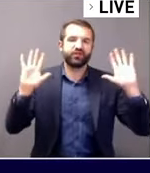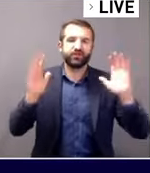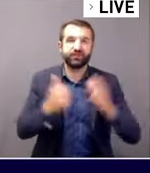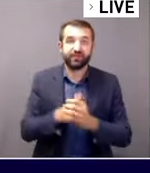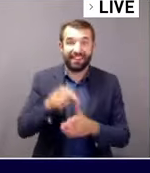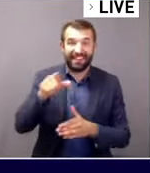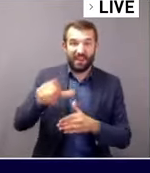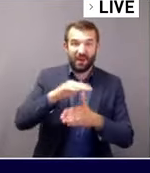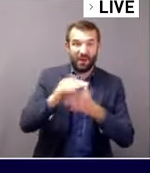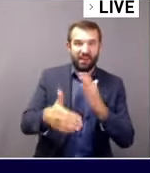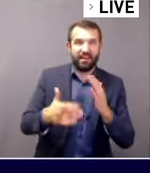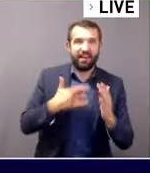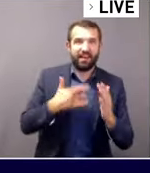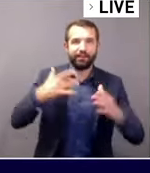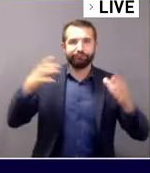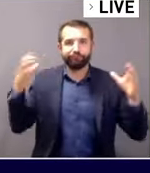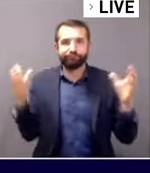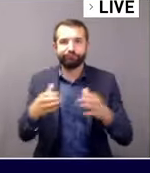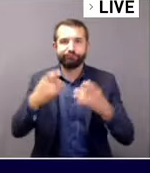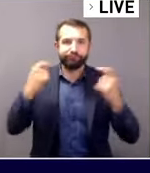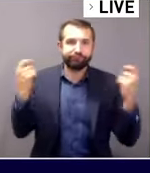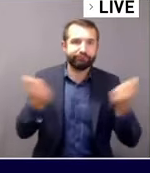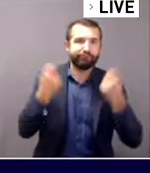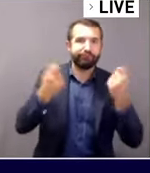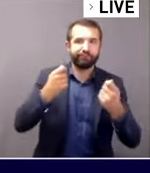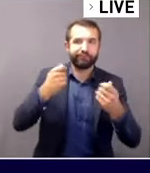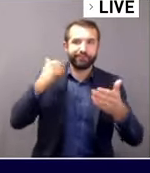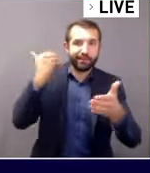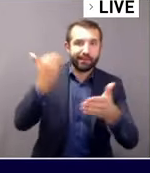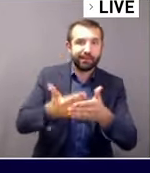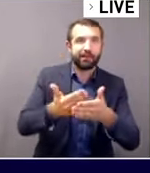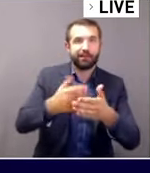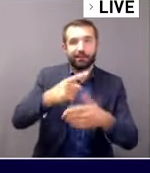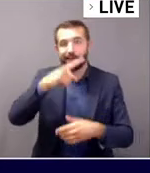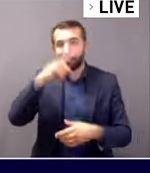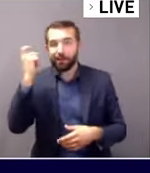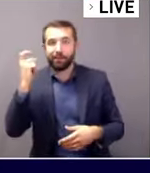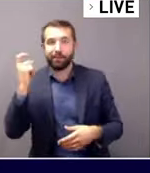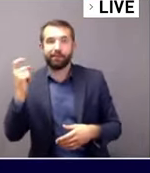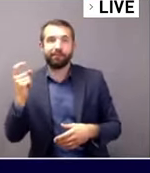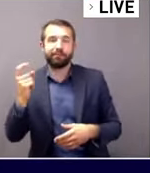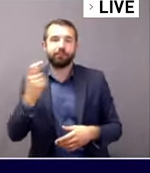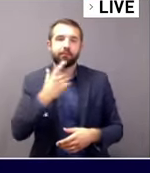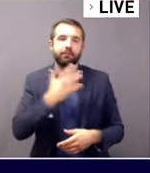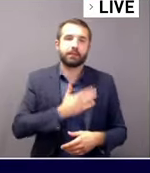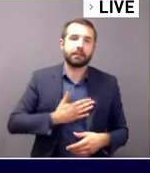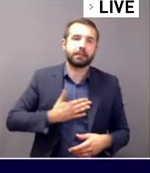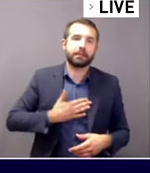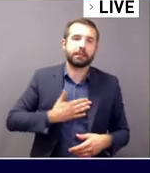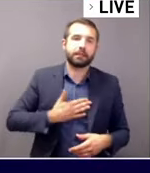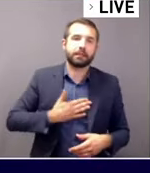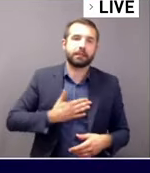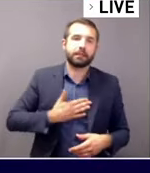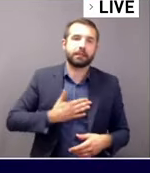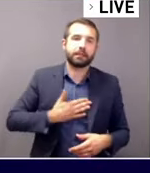the end of summer, the end of this cruel summer, please do your part to help us